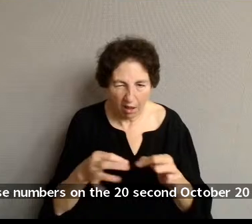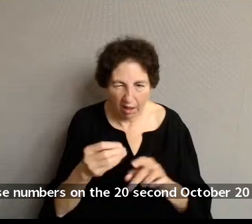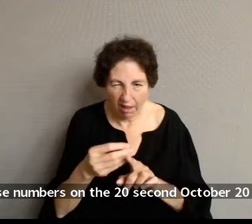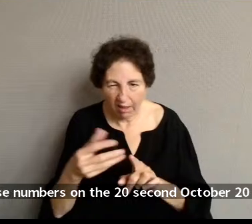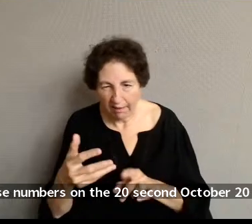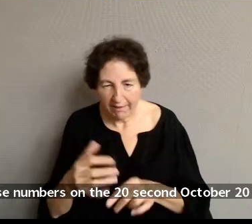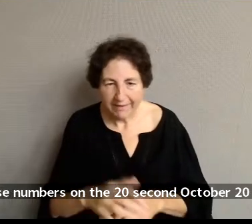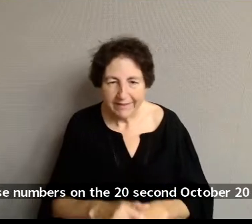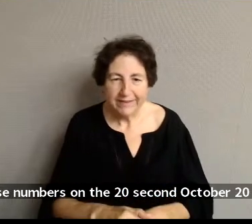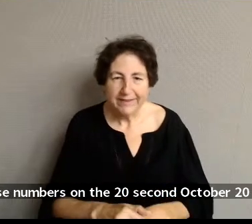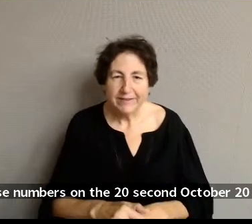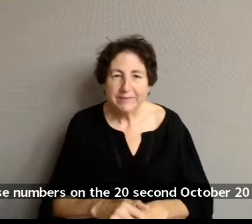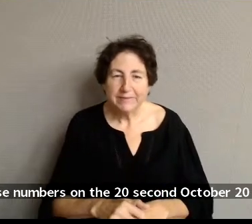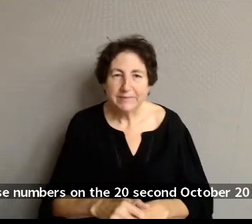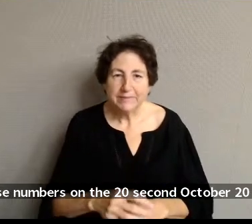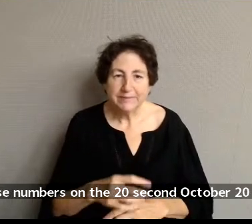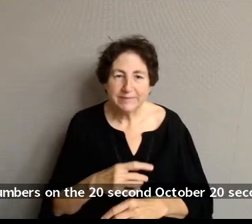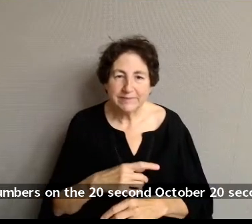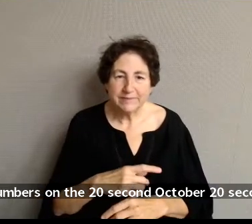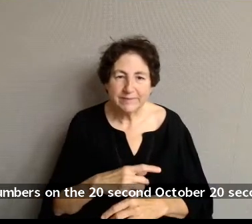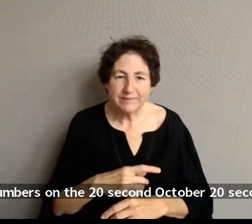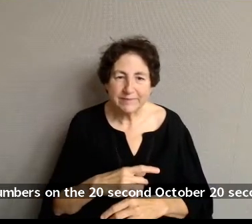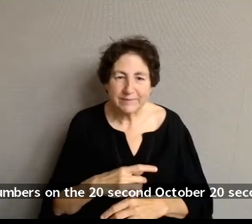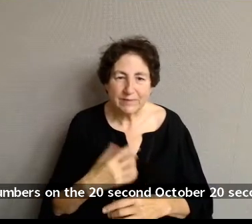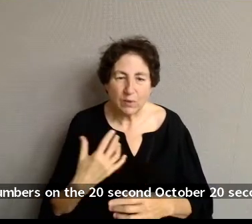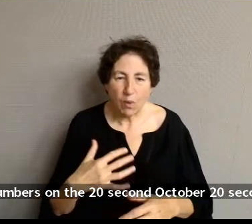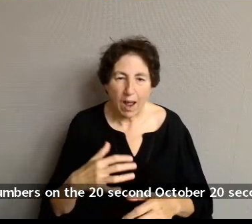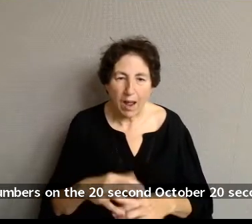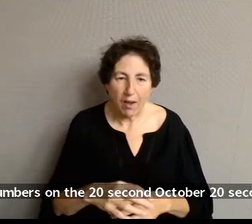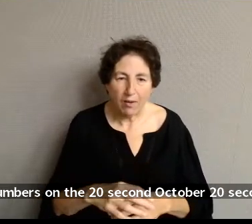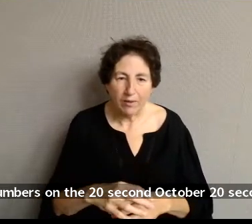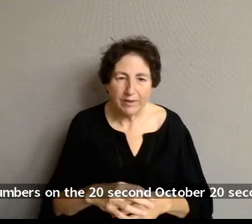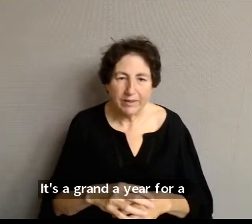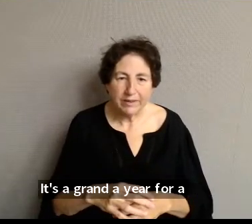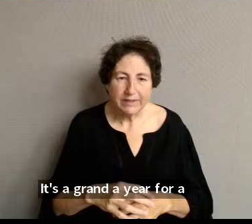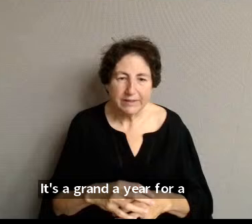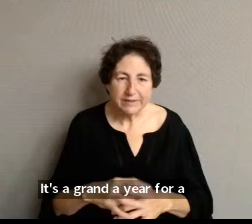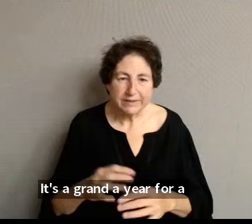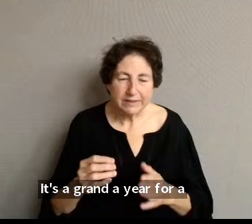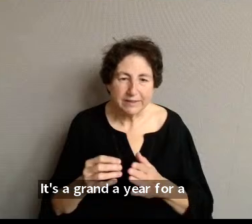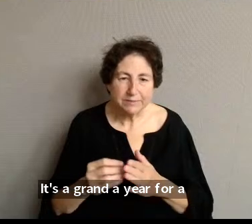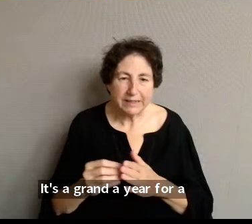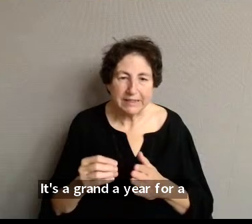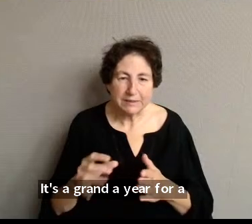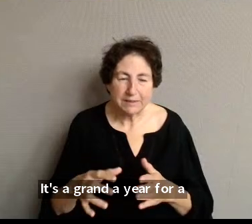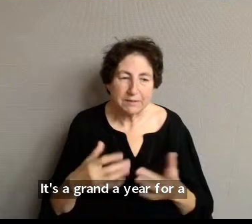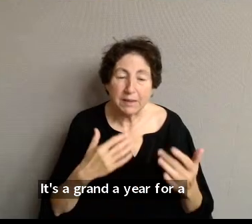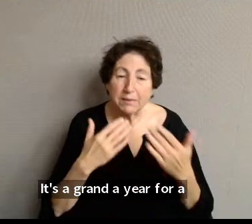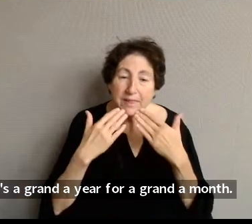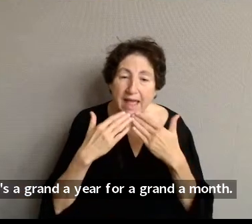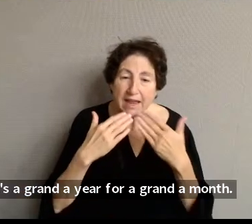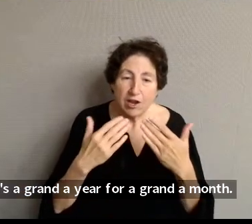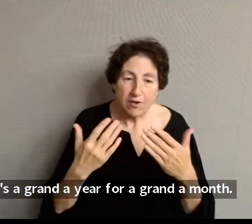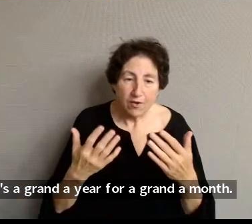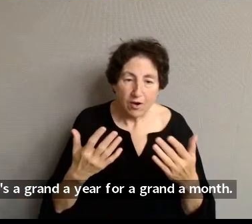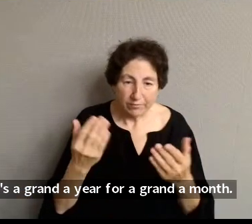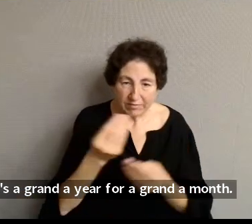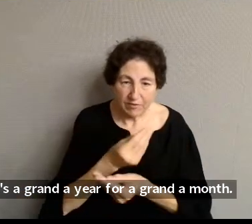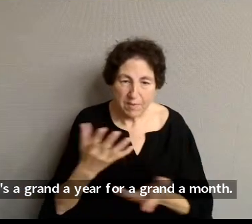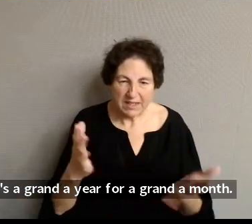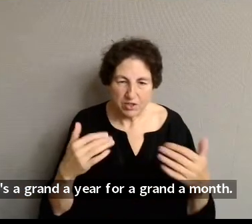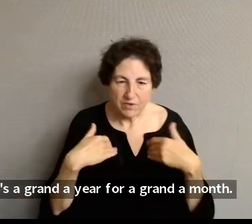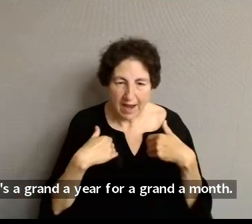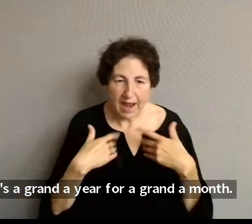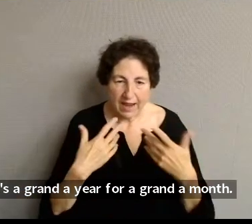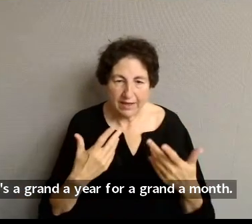topics. It's $1,000 a year forever. $1,000 a month forever. Thank you very much. Thank you, Dr. Lyles.